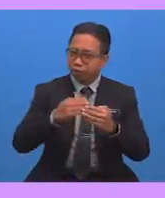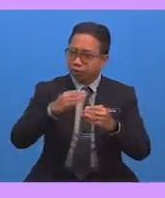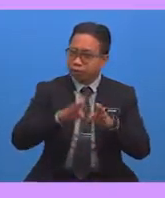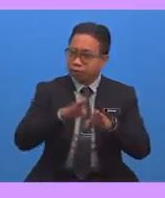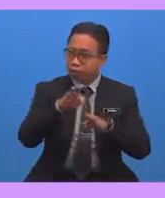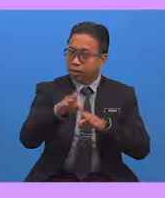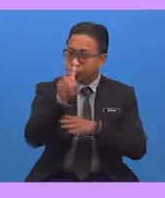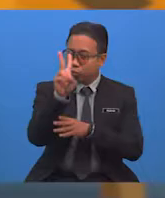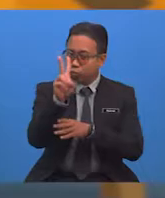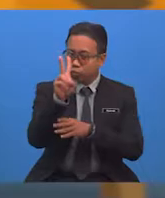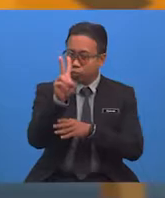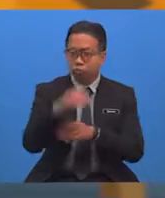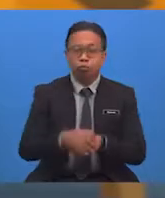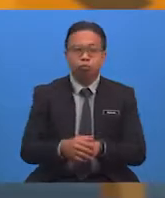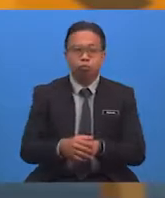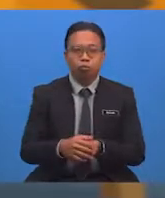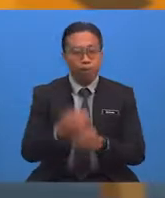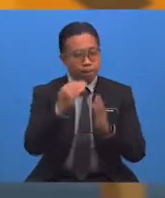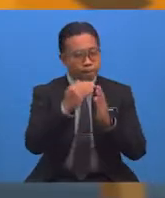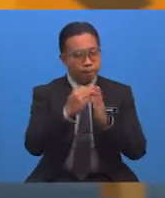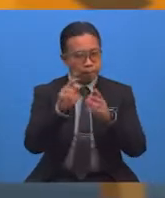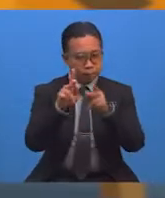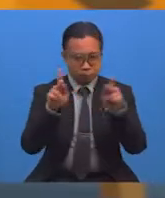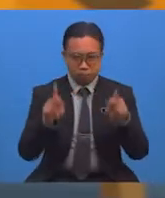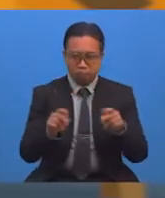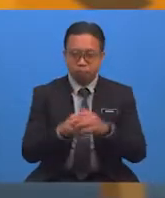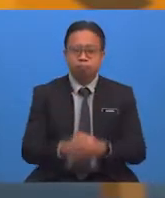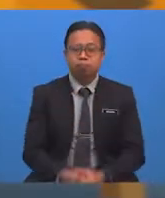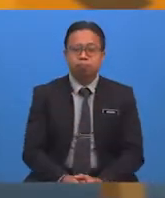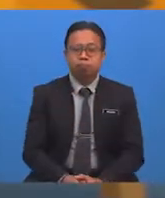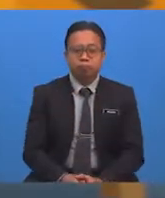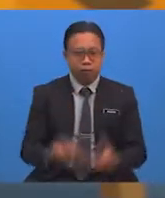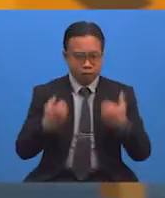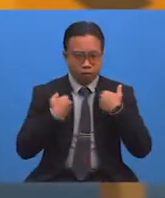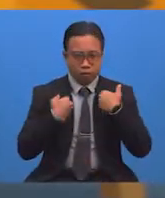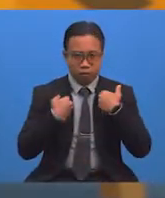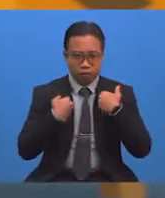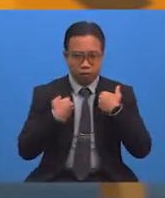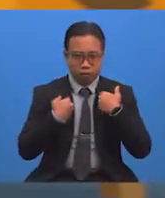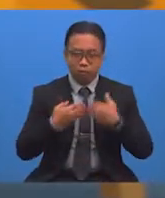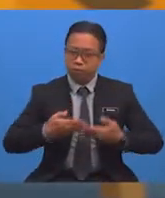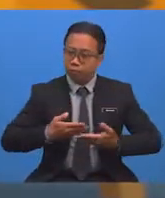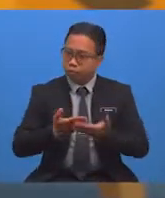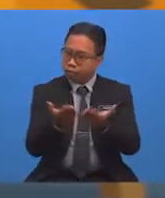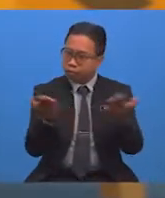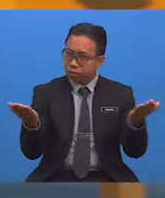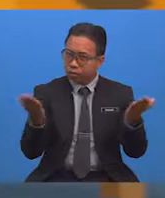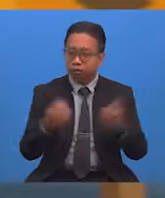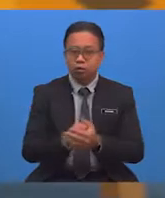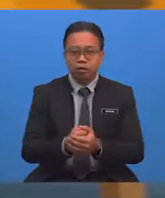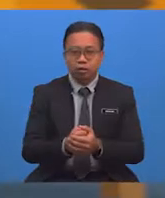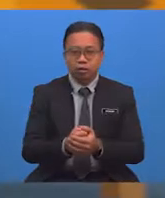Planning your essay. The argumentative essay involves presenting